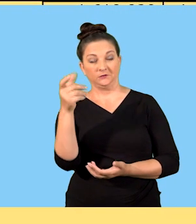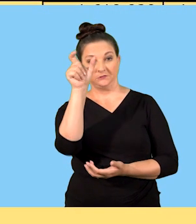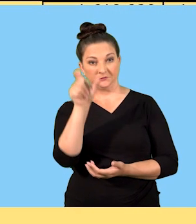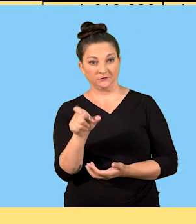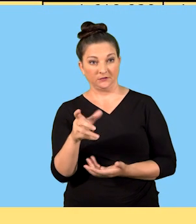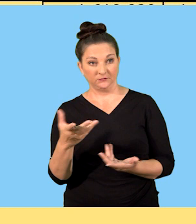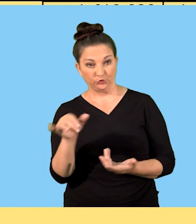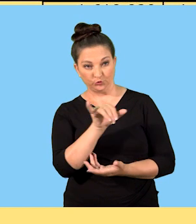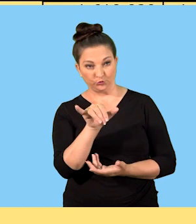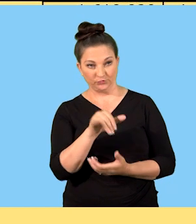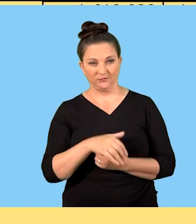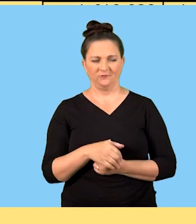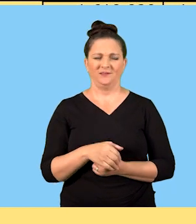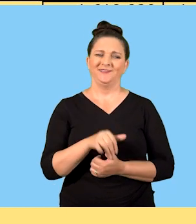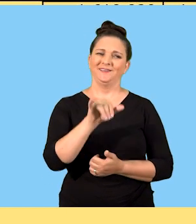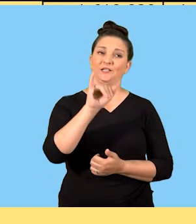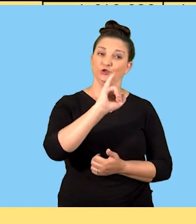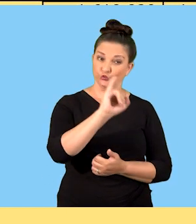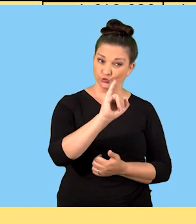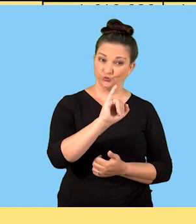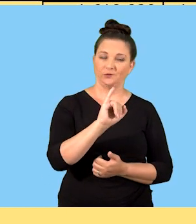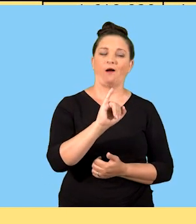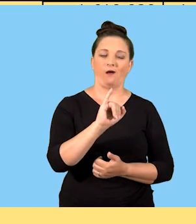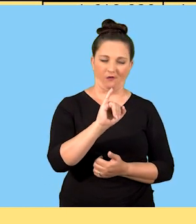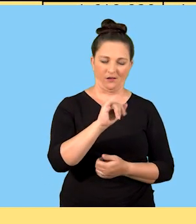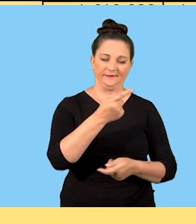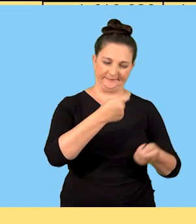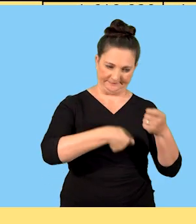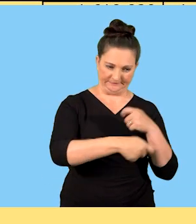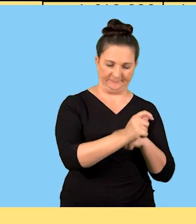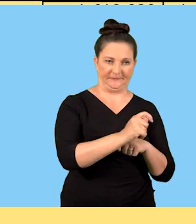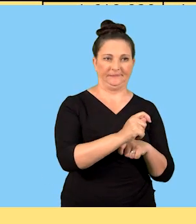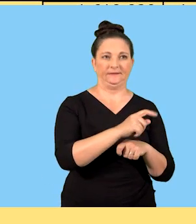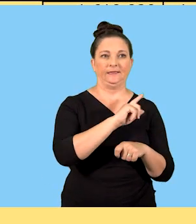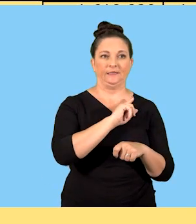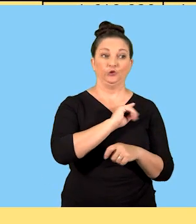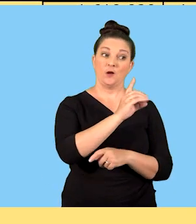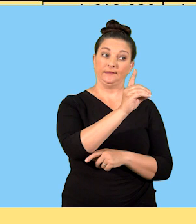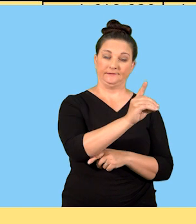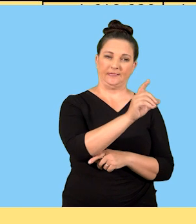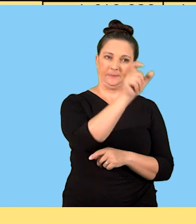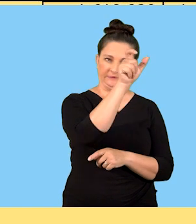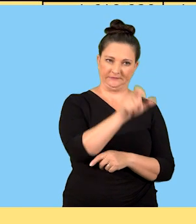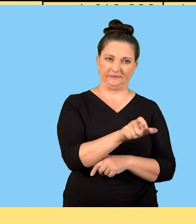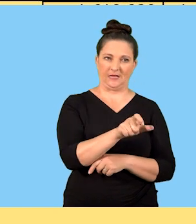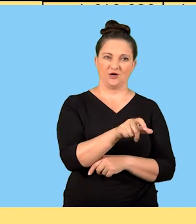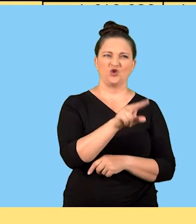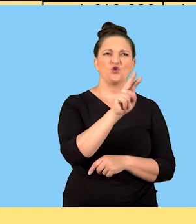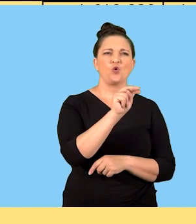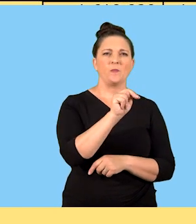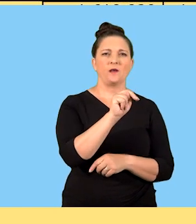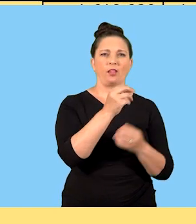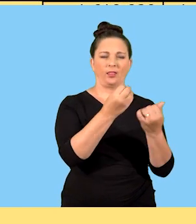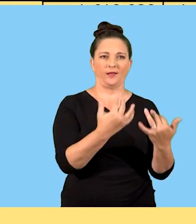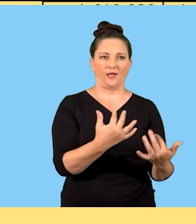put it on the credit side? Insurance is an expense, and you can see it is on the debit side in the